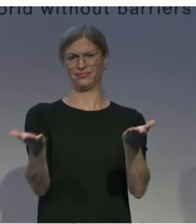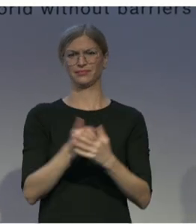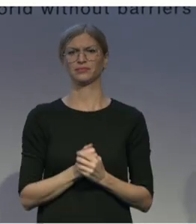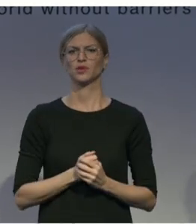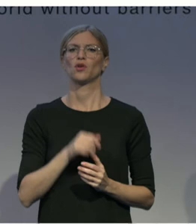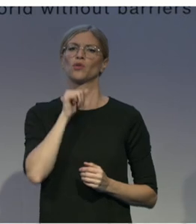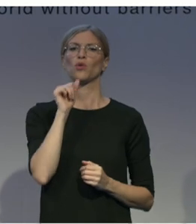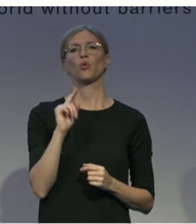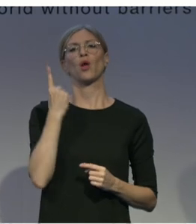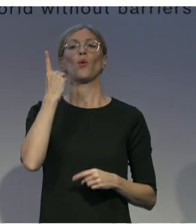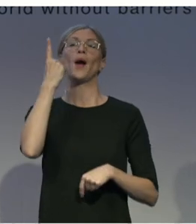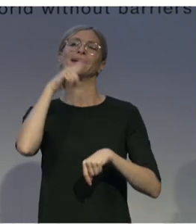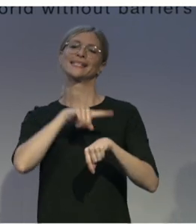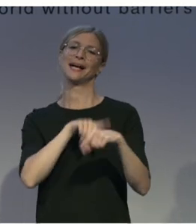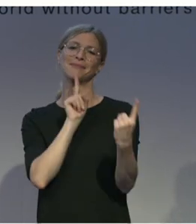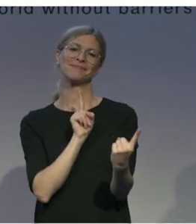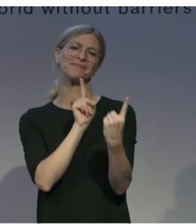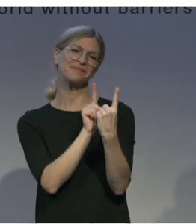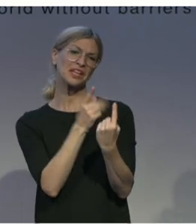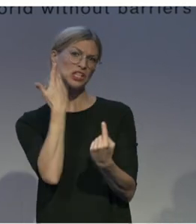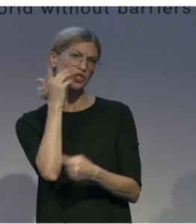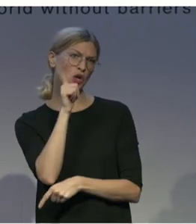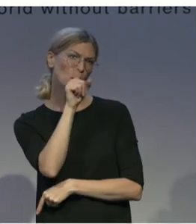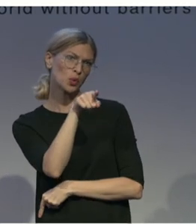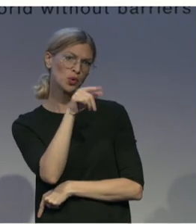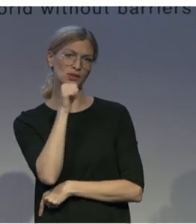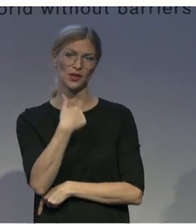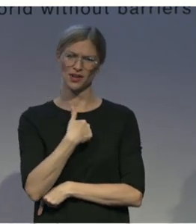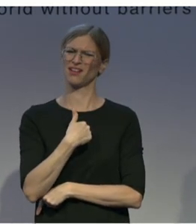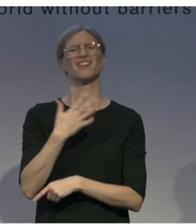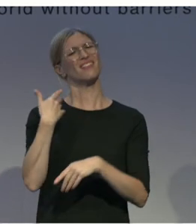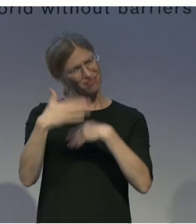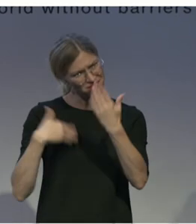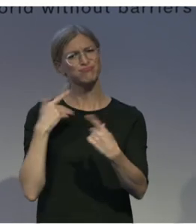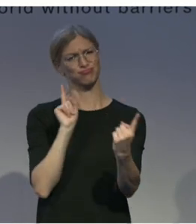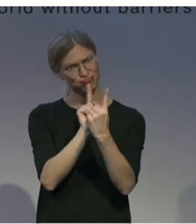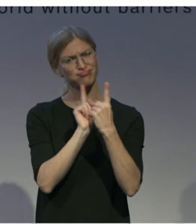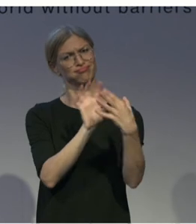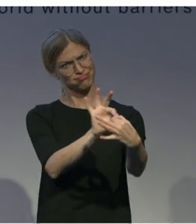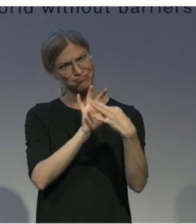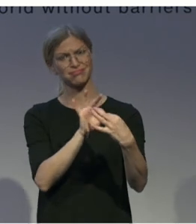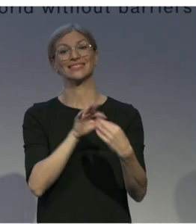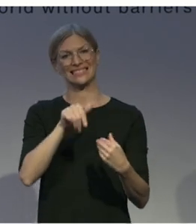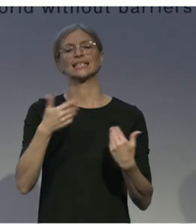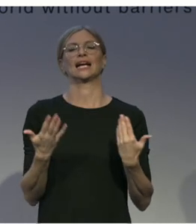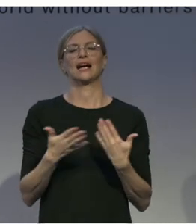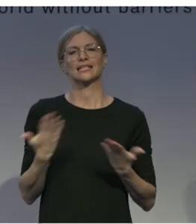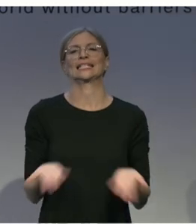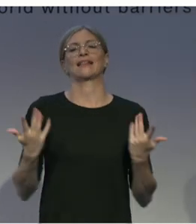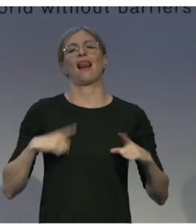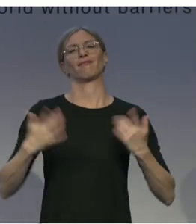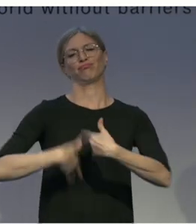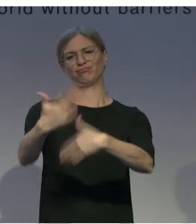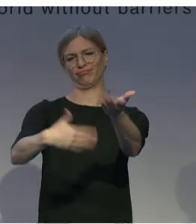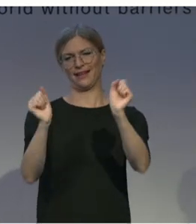Congress and they don't know who we are. It's that long-standing relationship that really gets things done. We also have a suite of advocacy resources.